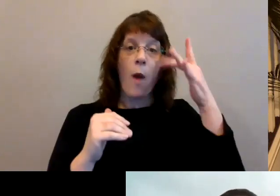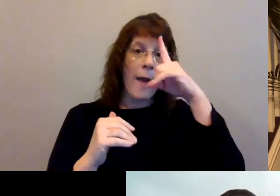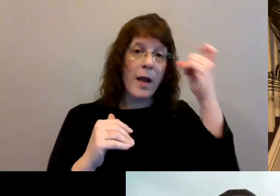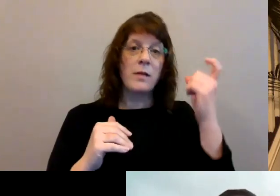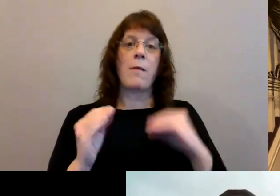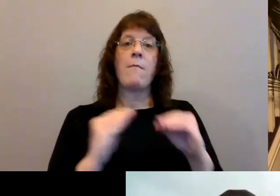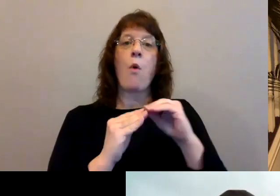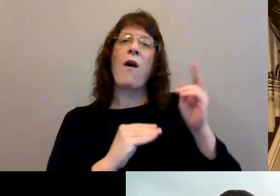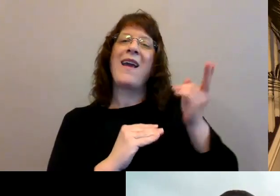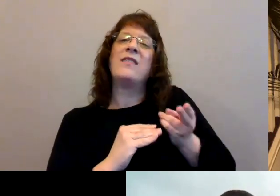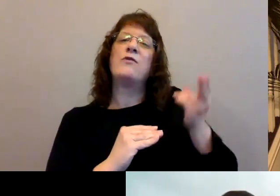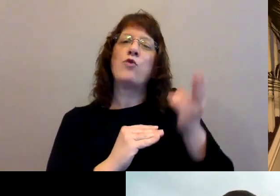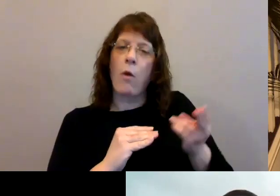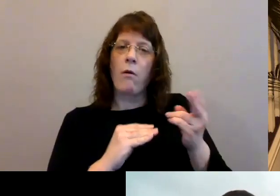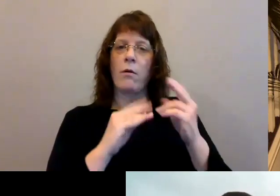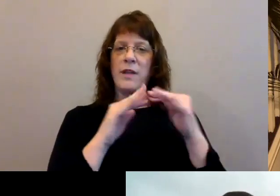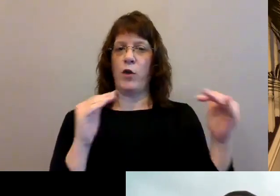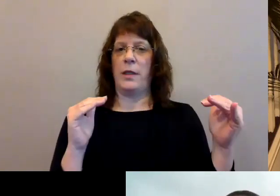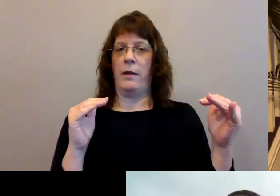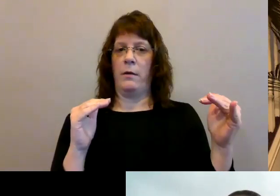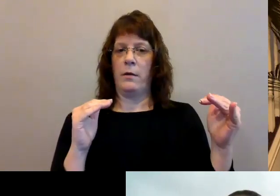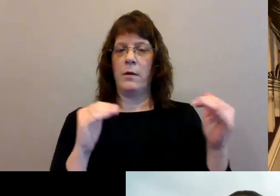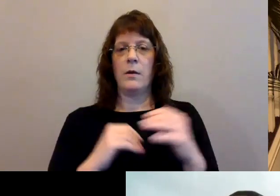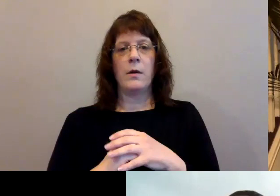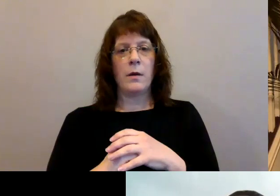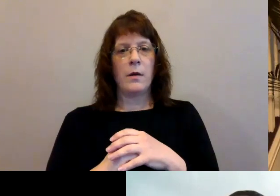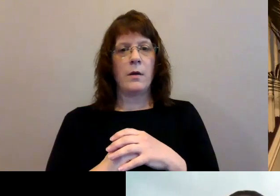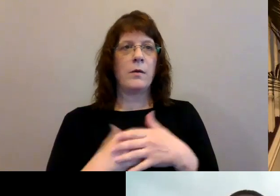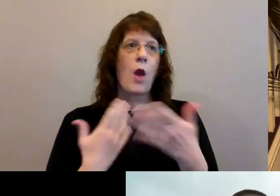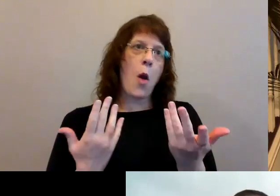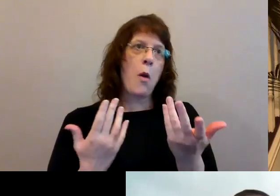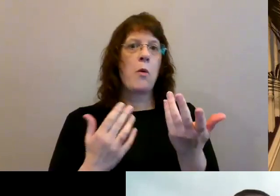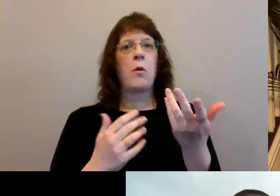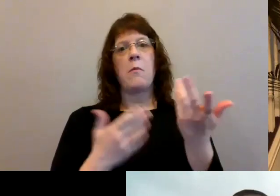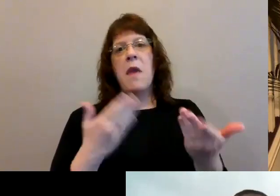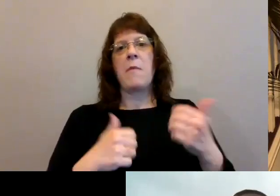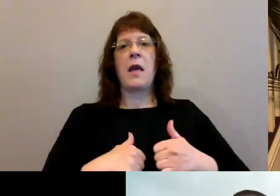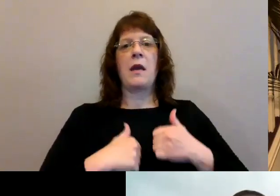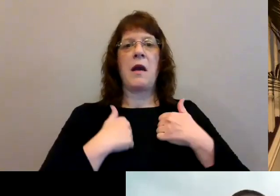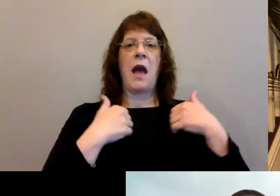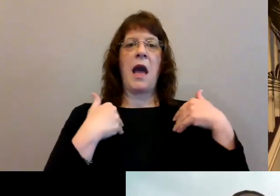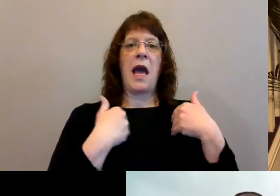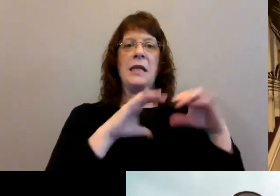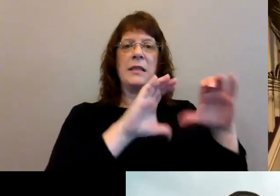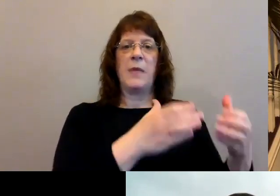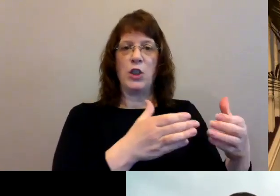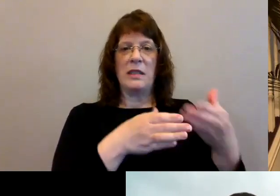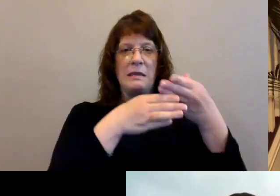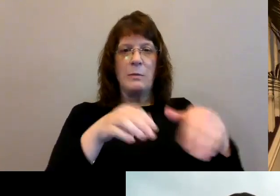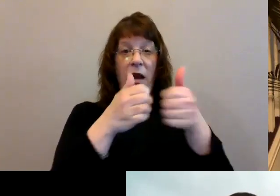historical diversity. It encompasses species that have split